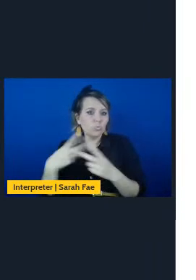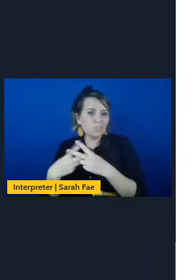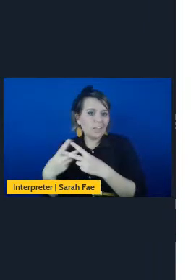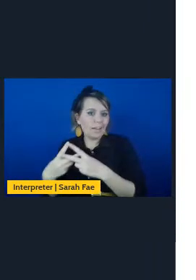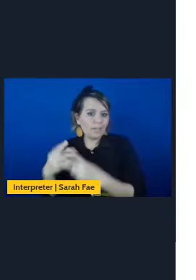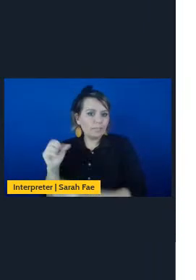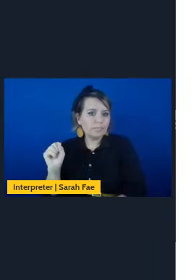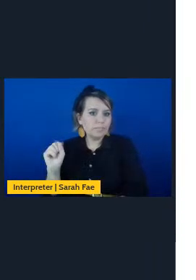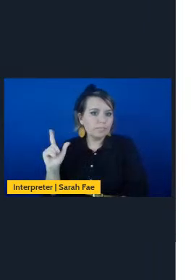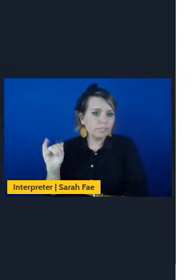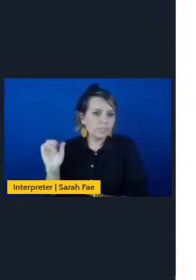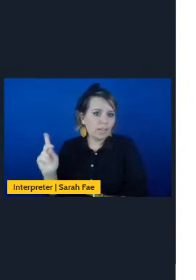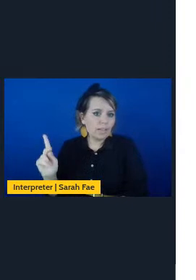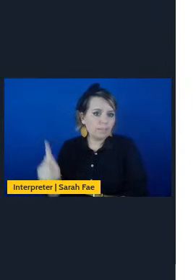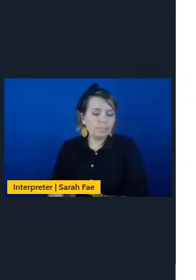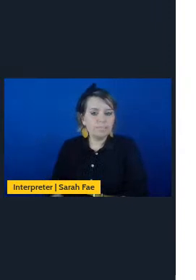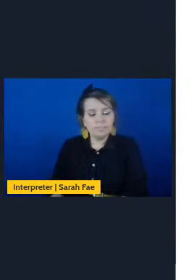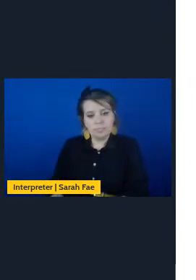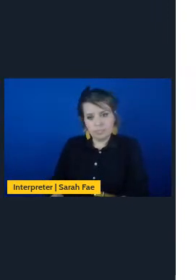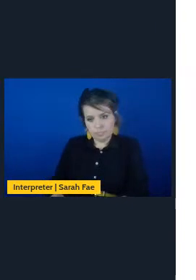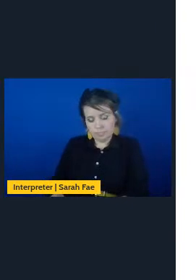if the build fails.